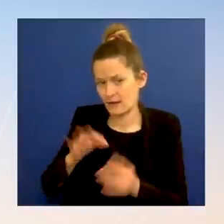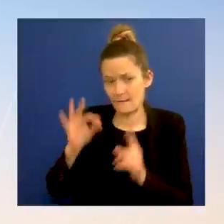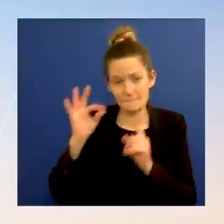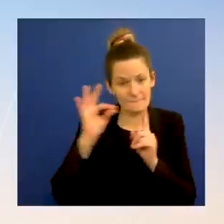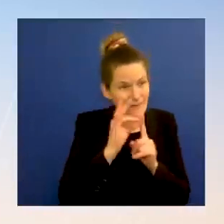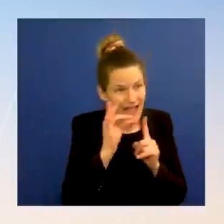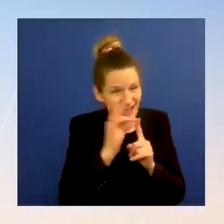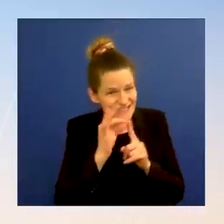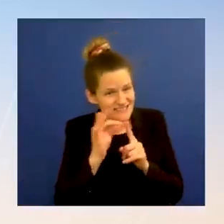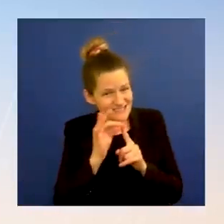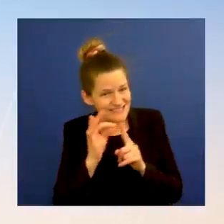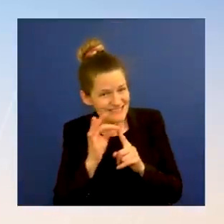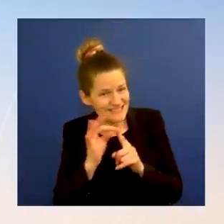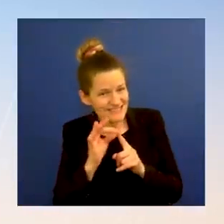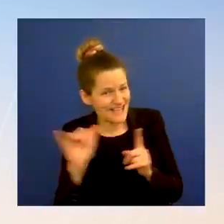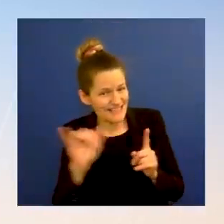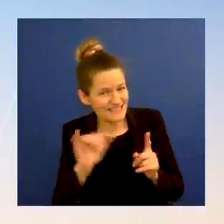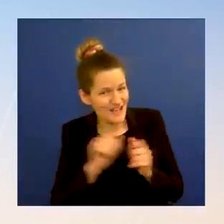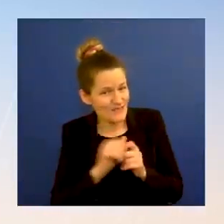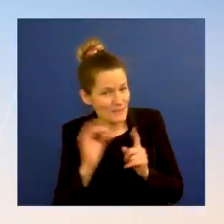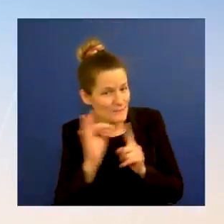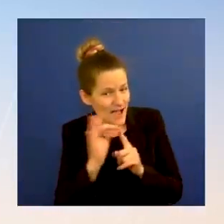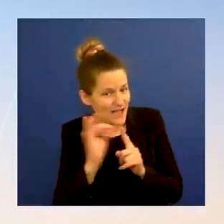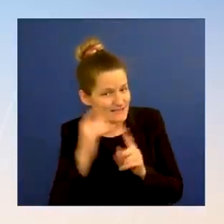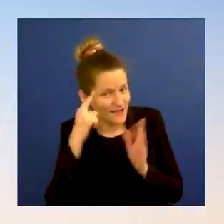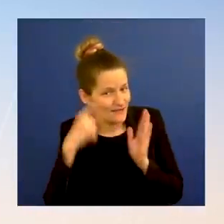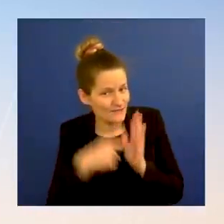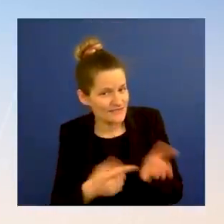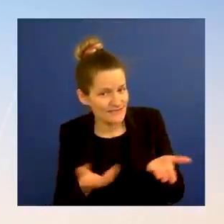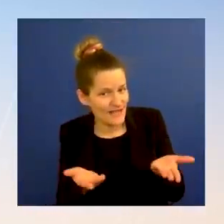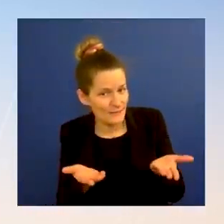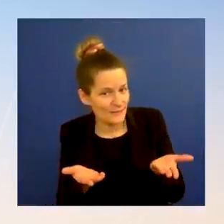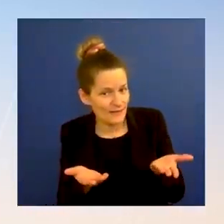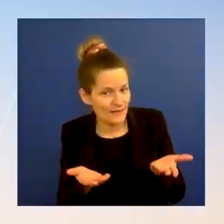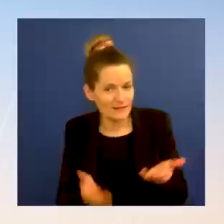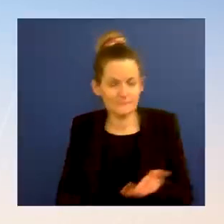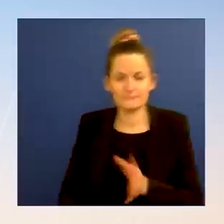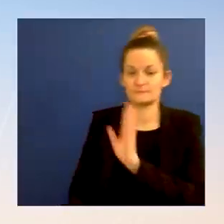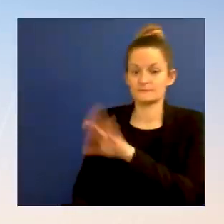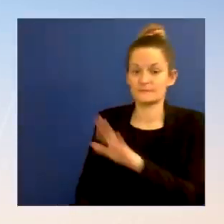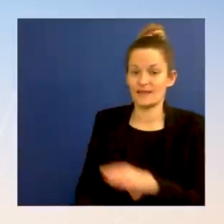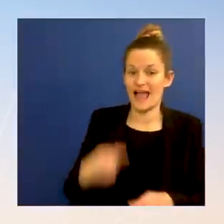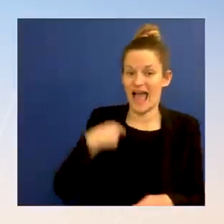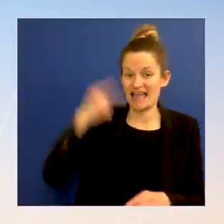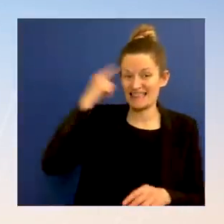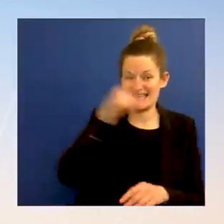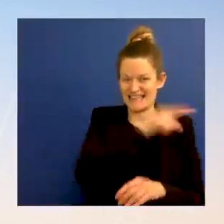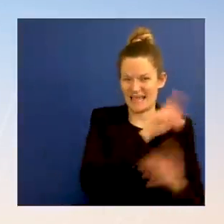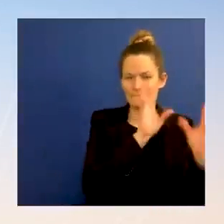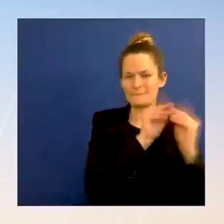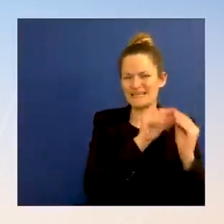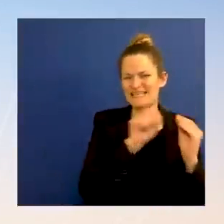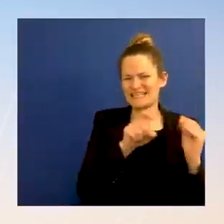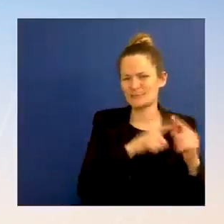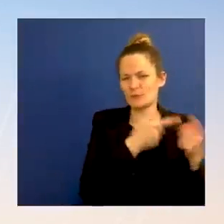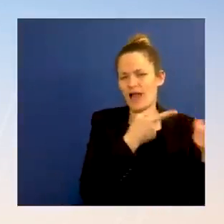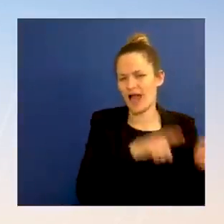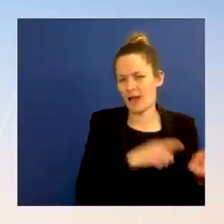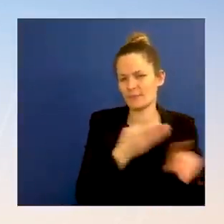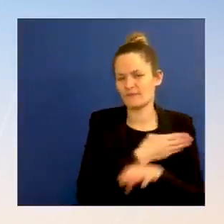let the meeting take place, and then we will have more to say after the meeting concludes. Okay. On your answer before on